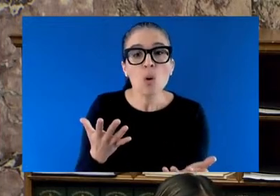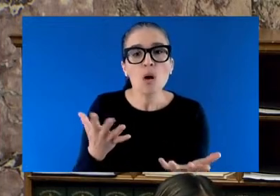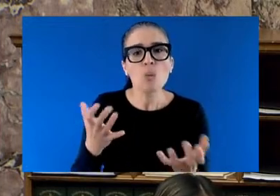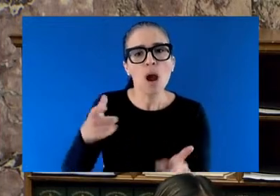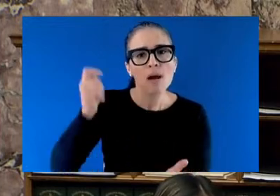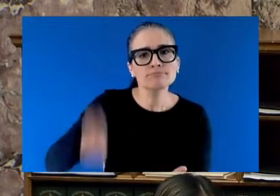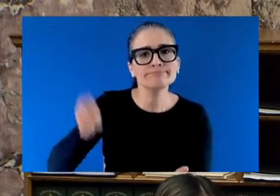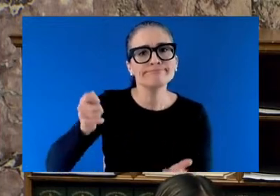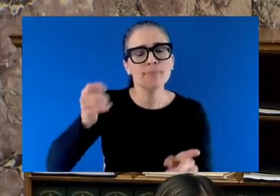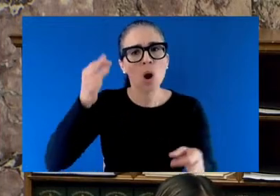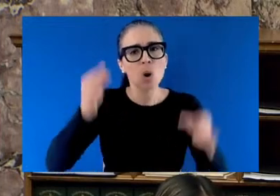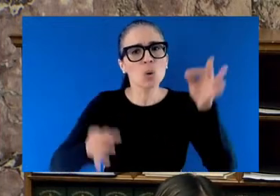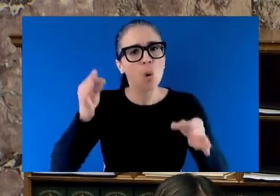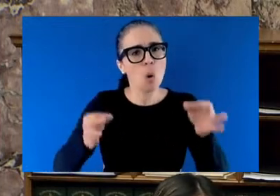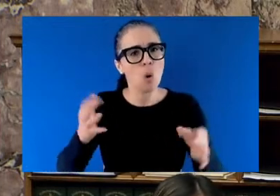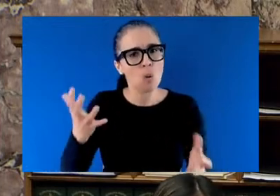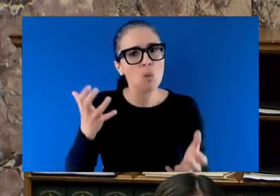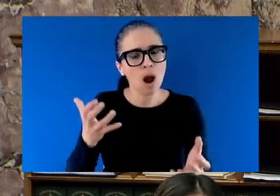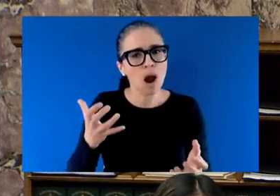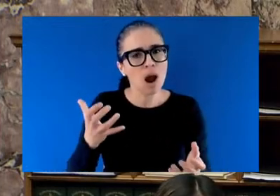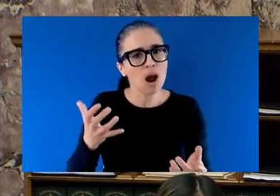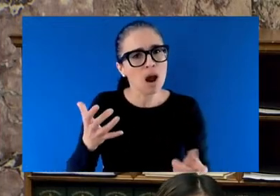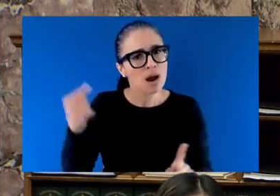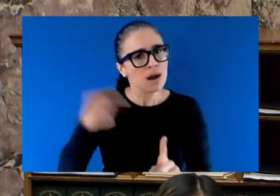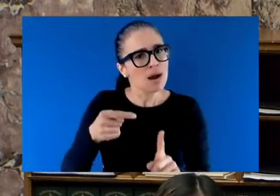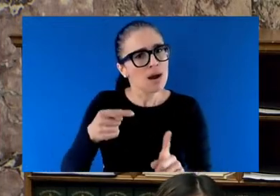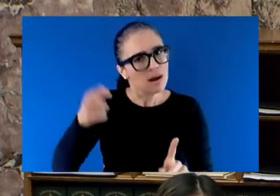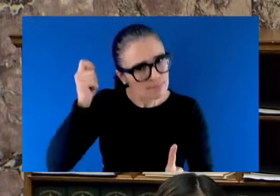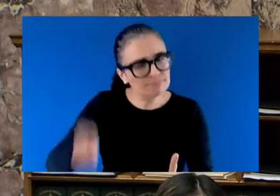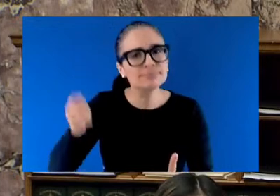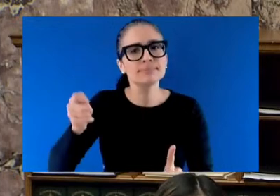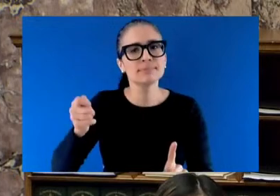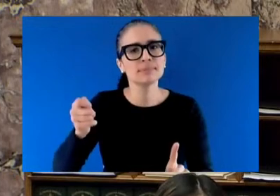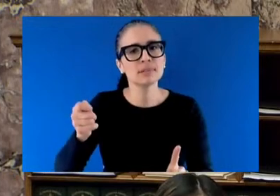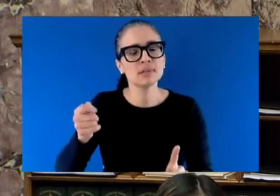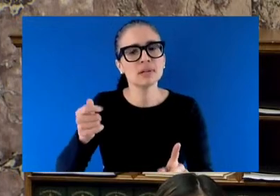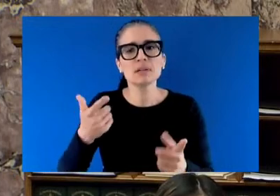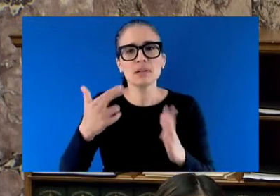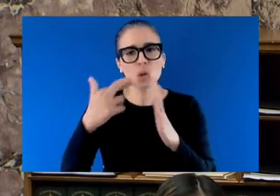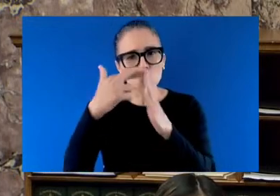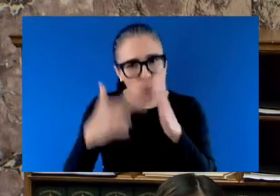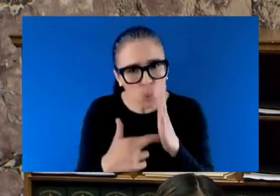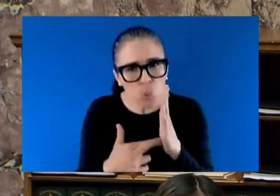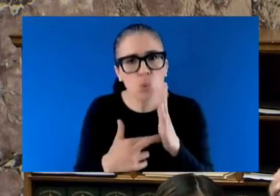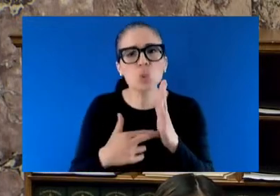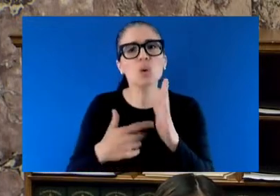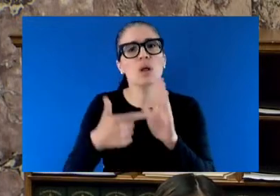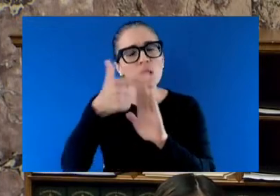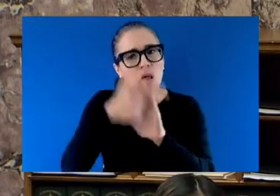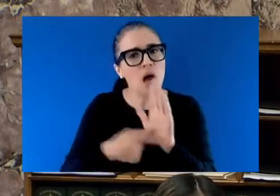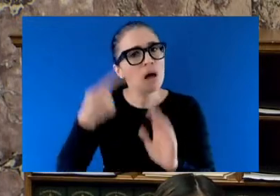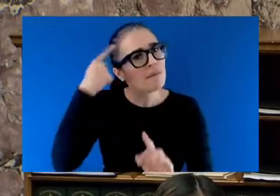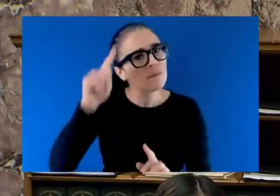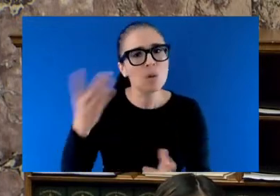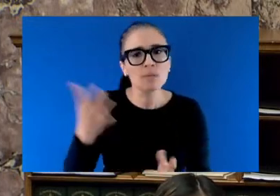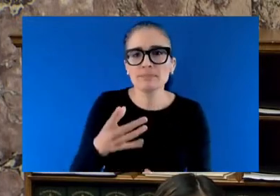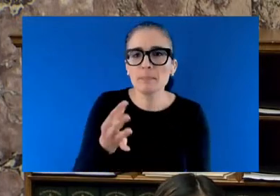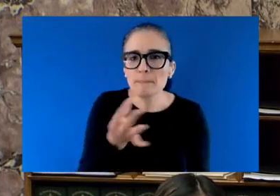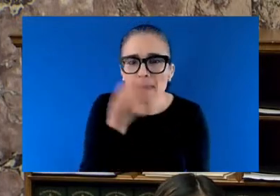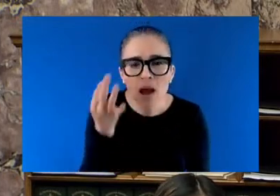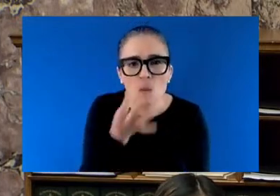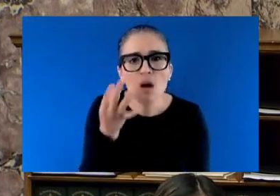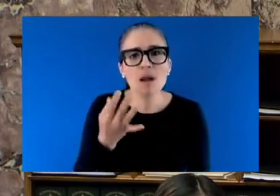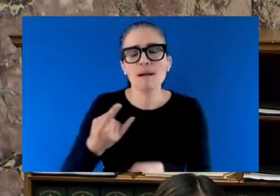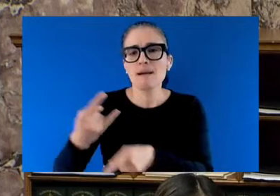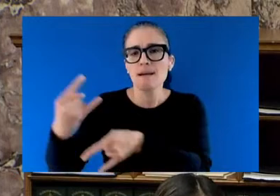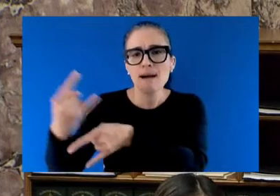regulate tobacco use, we can regulate cannabis use, we can regulate alcohol. We also believe that we should be able to regulate where